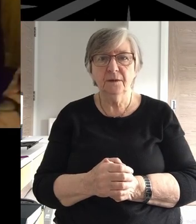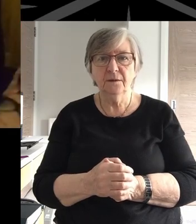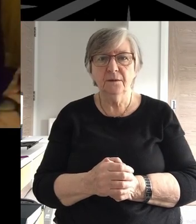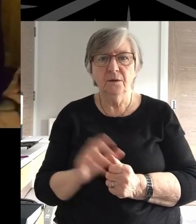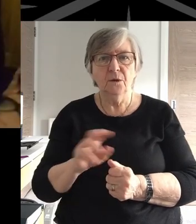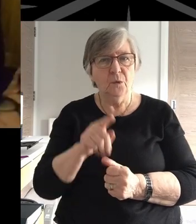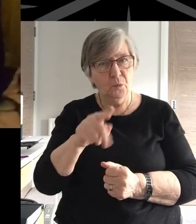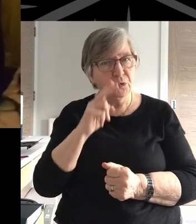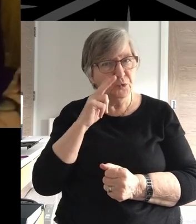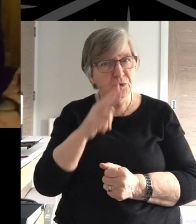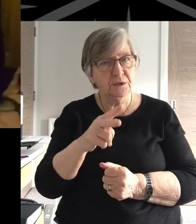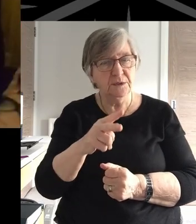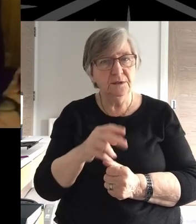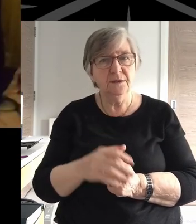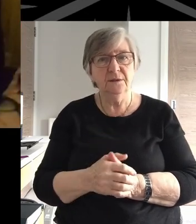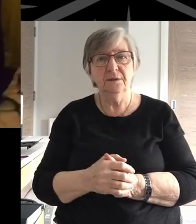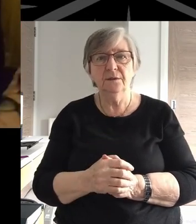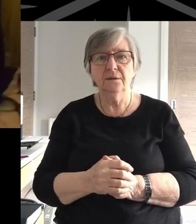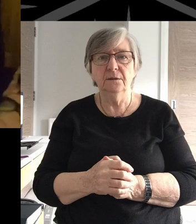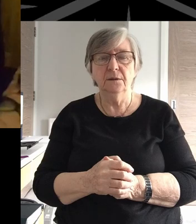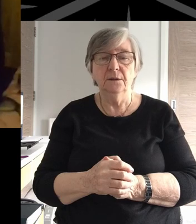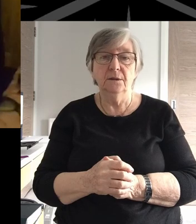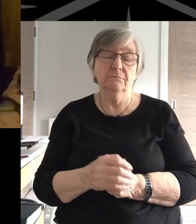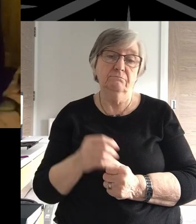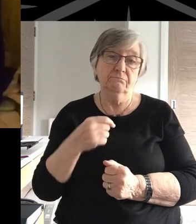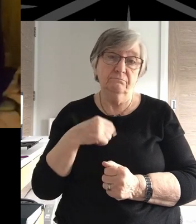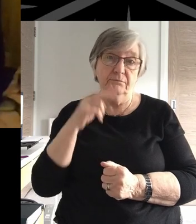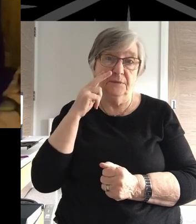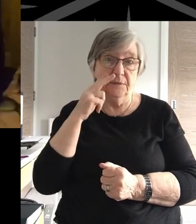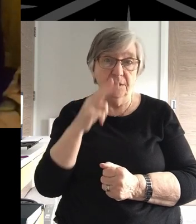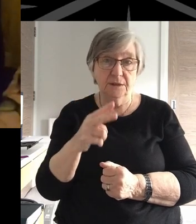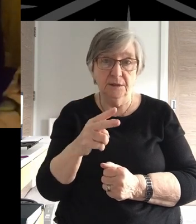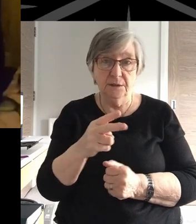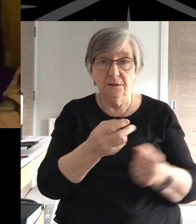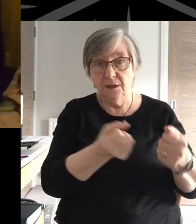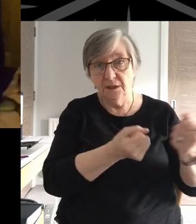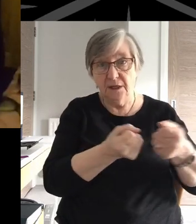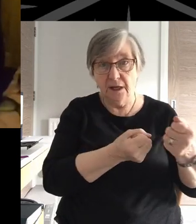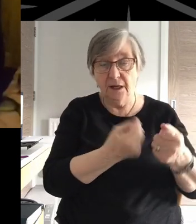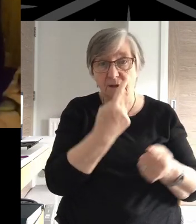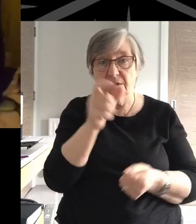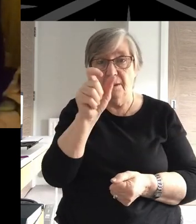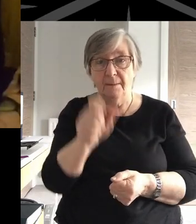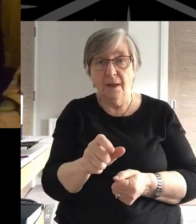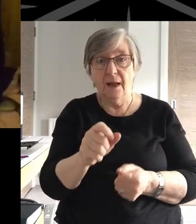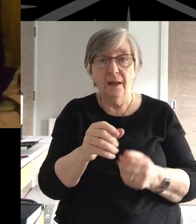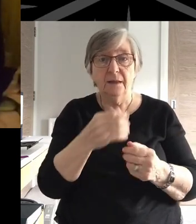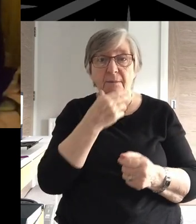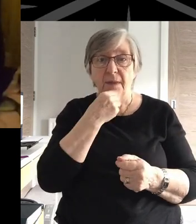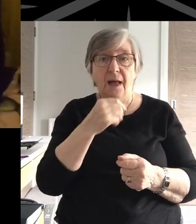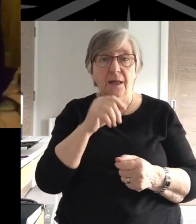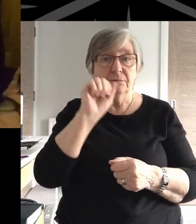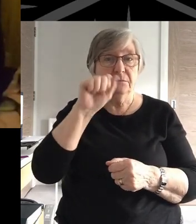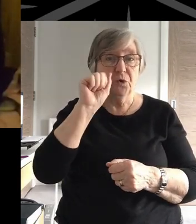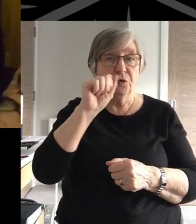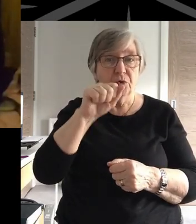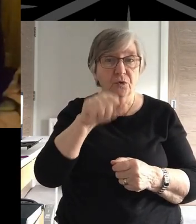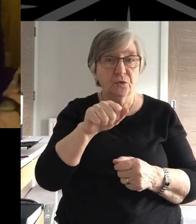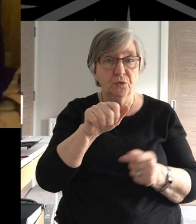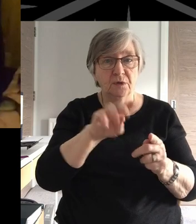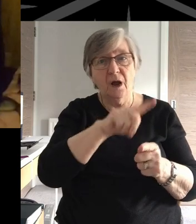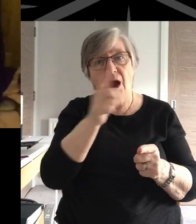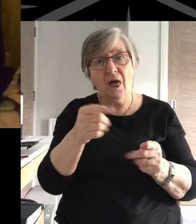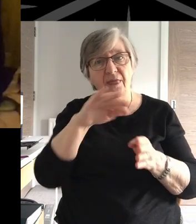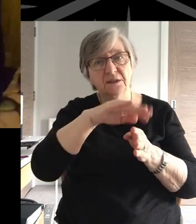What do you see? I see a truck and a guy knocking on this door. And on the other side of this